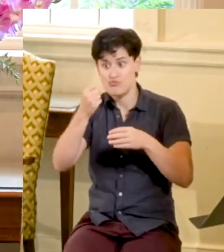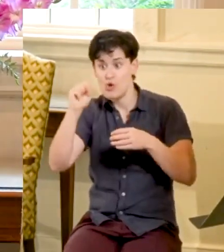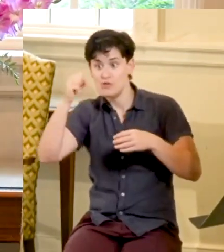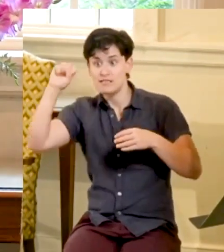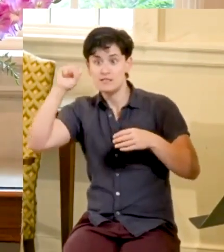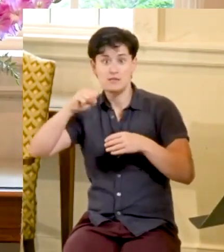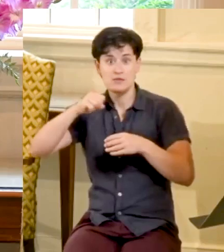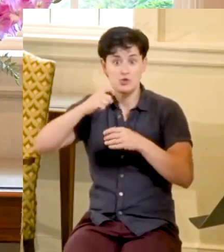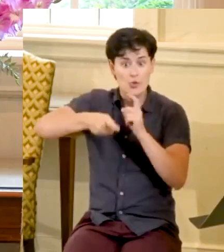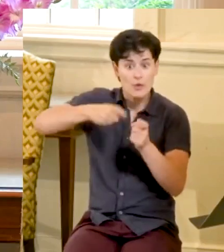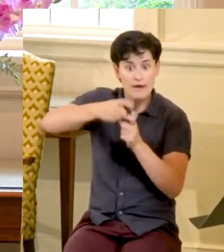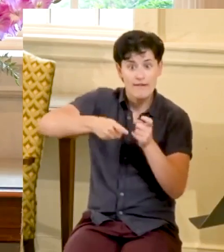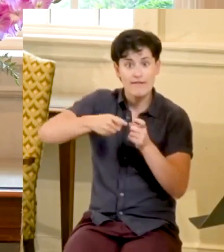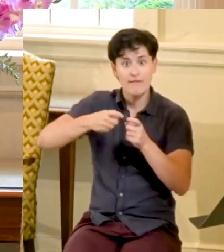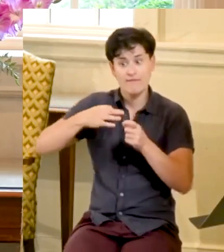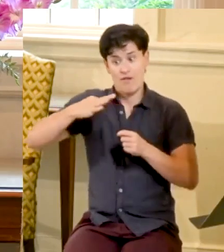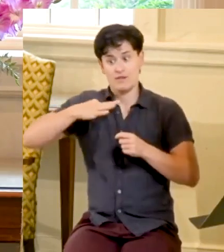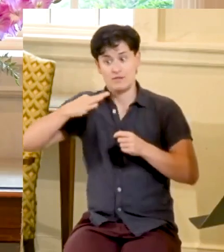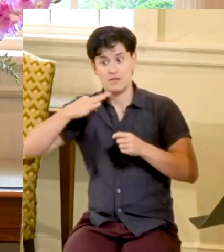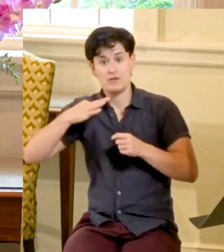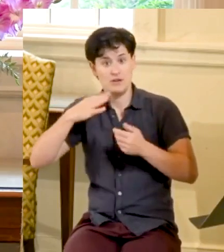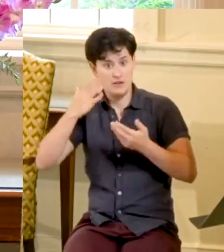just might be one before long.